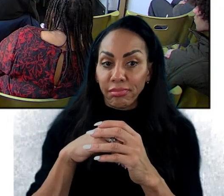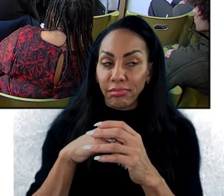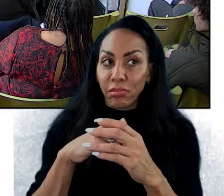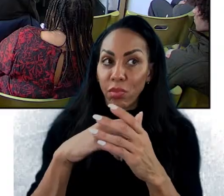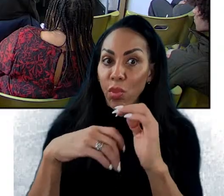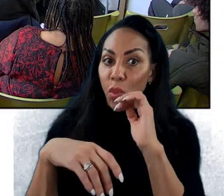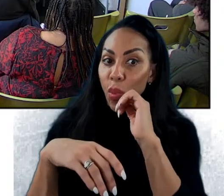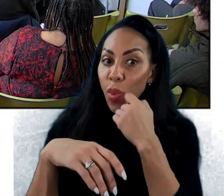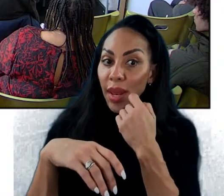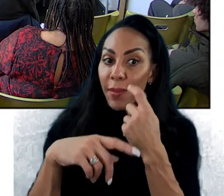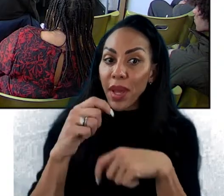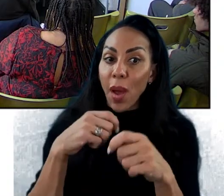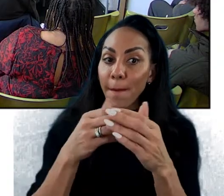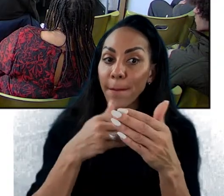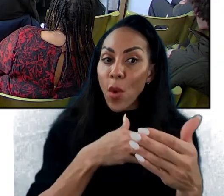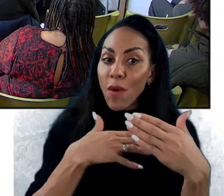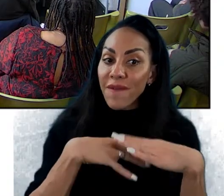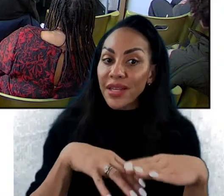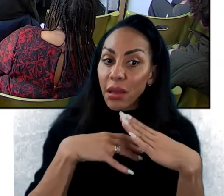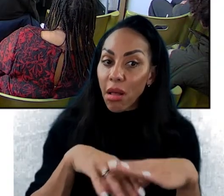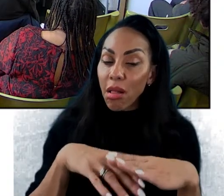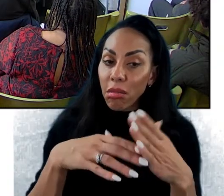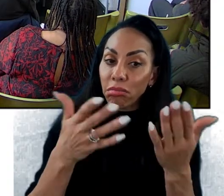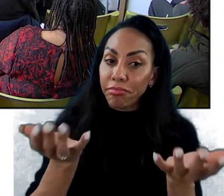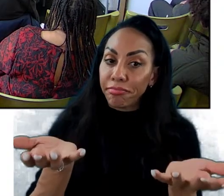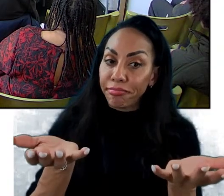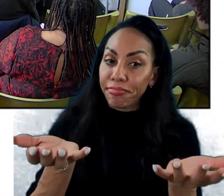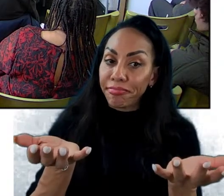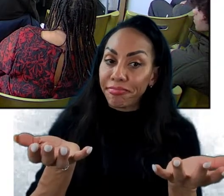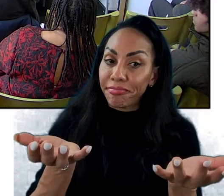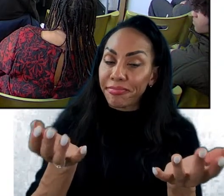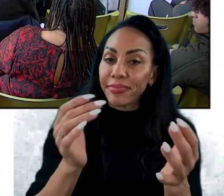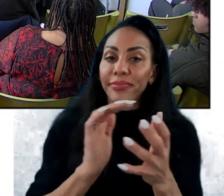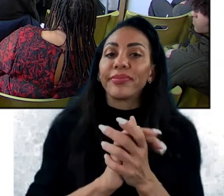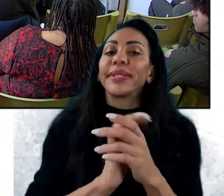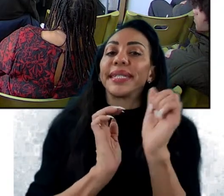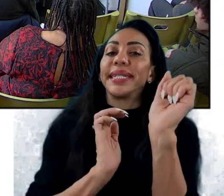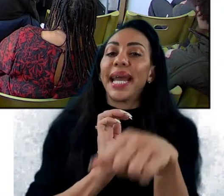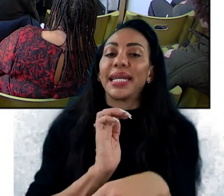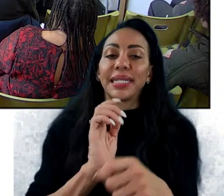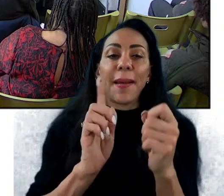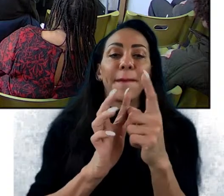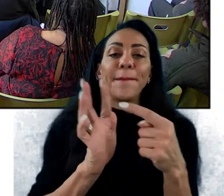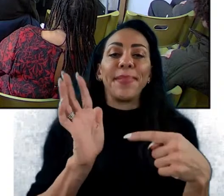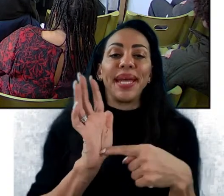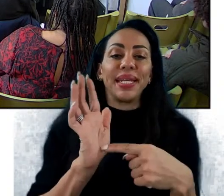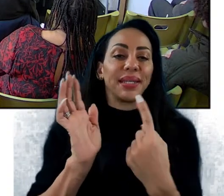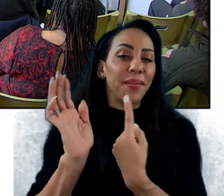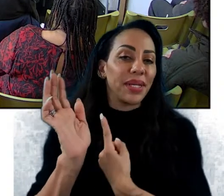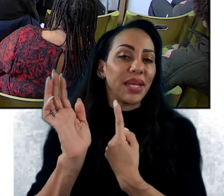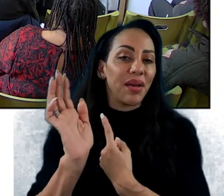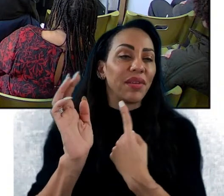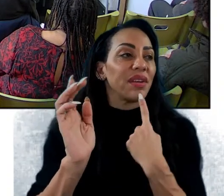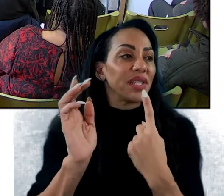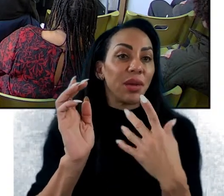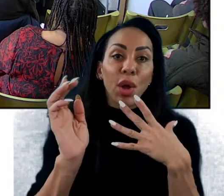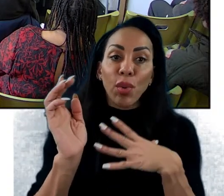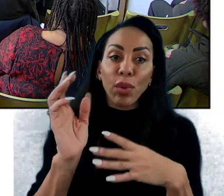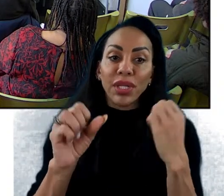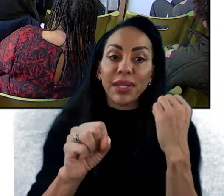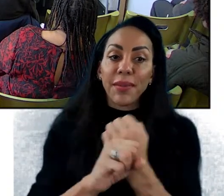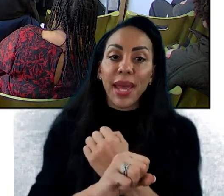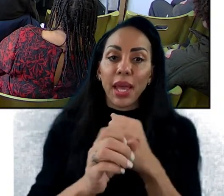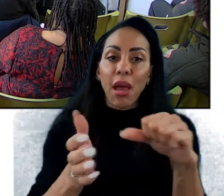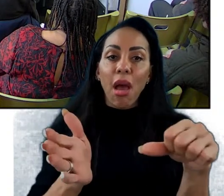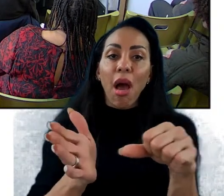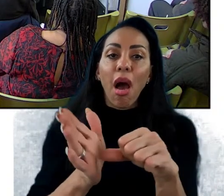to the physical world? Yes, so Pete and I have been talking for a long time about wanting to make hardware, because obviously touchscreens, not the